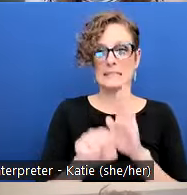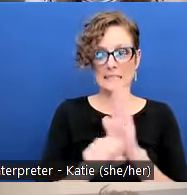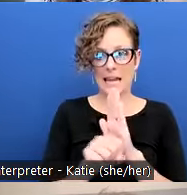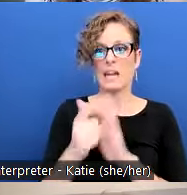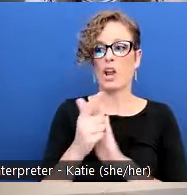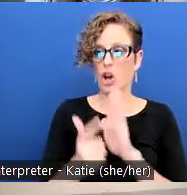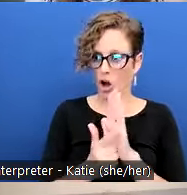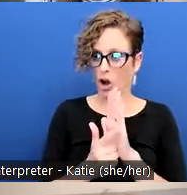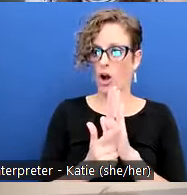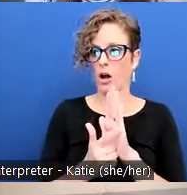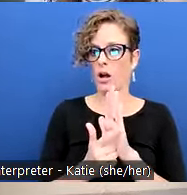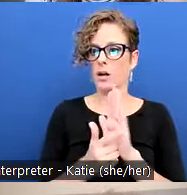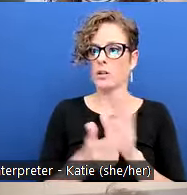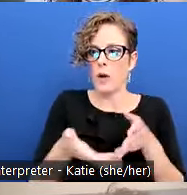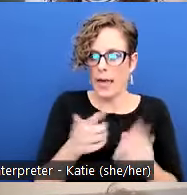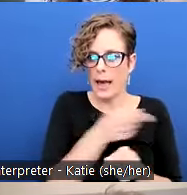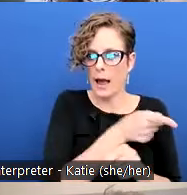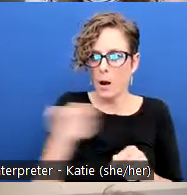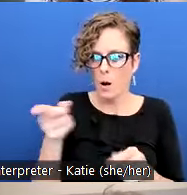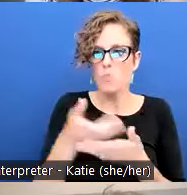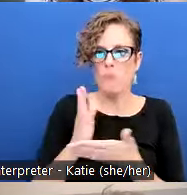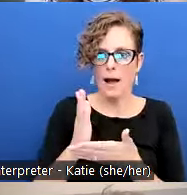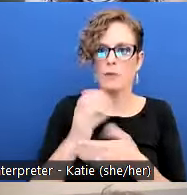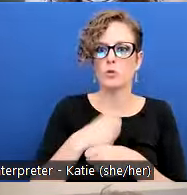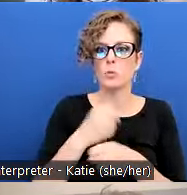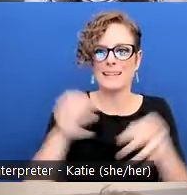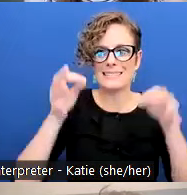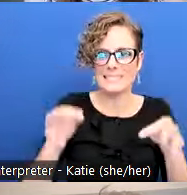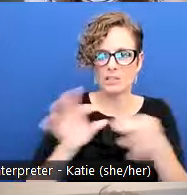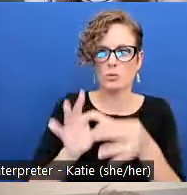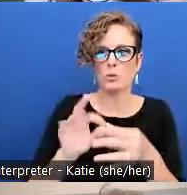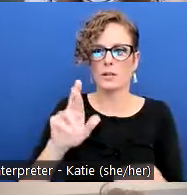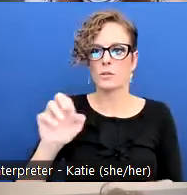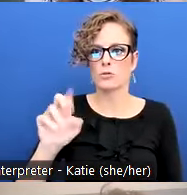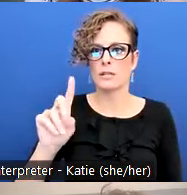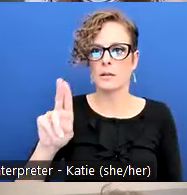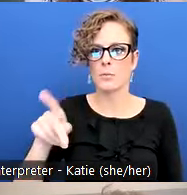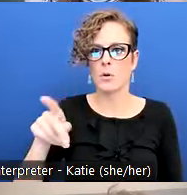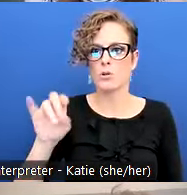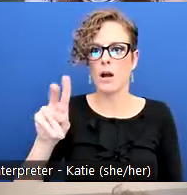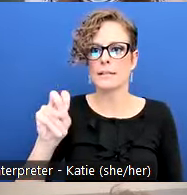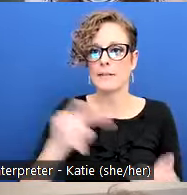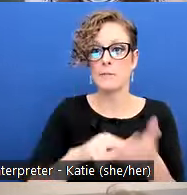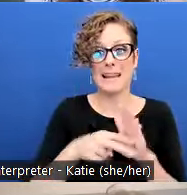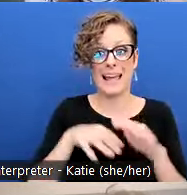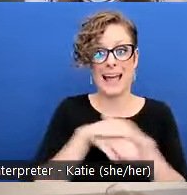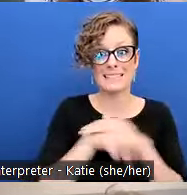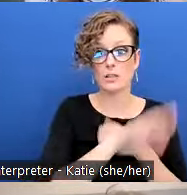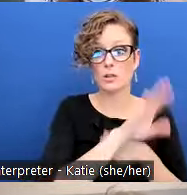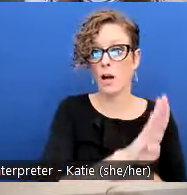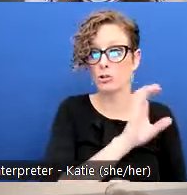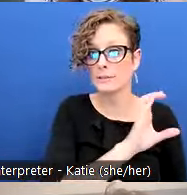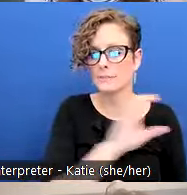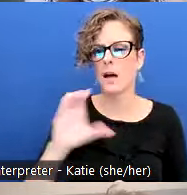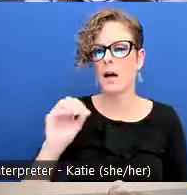health care decisions free from government interference. So that includes access to contraception, that includes being able to choose to continue